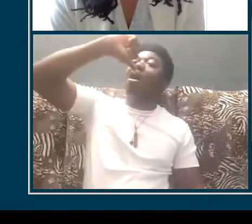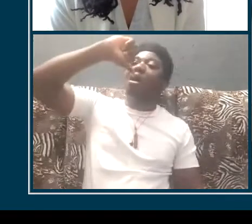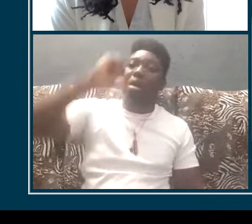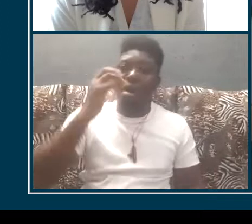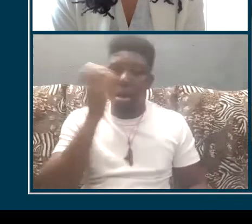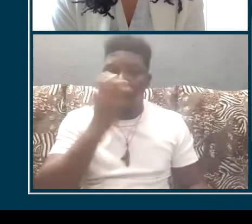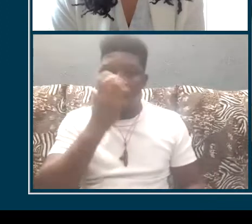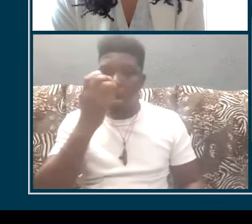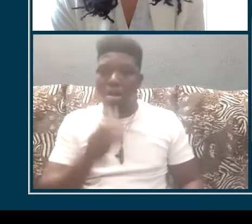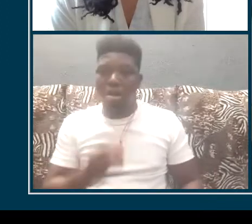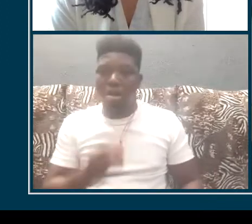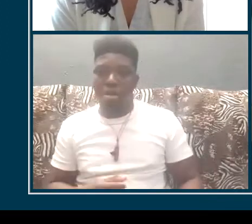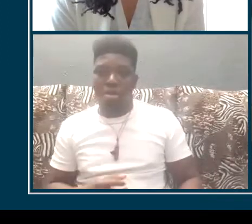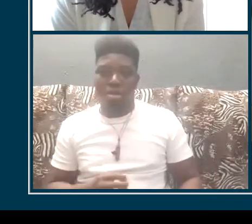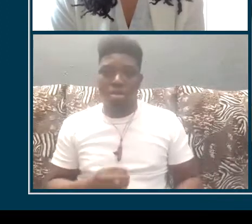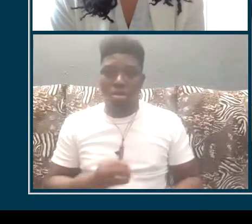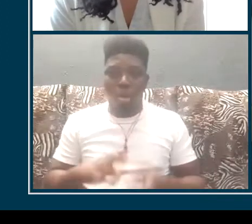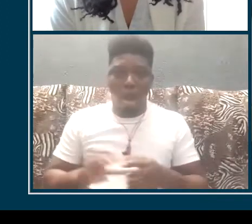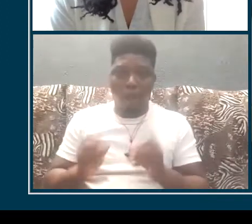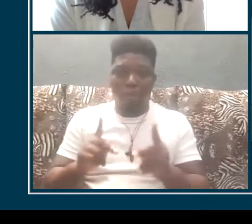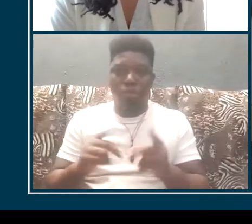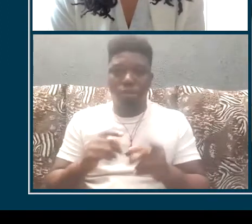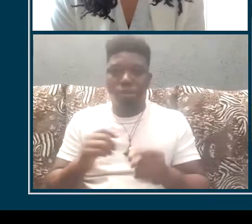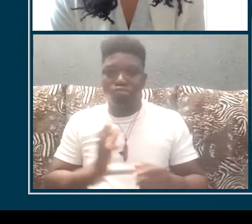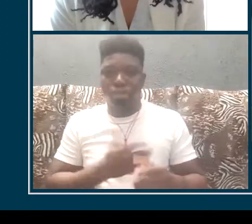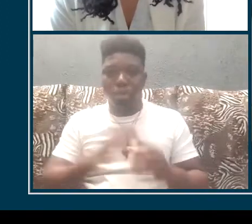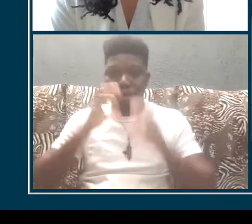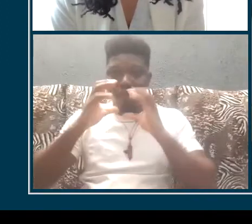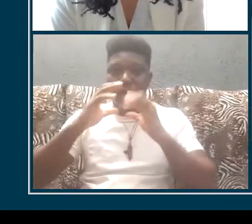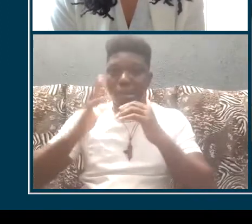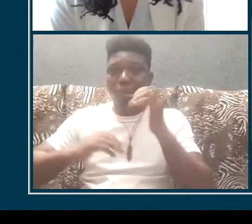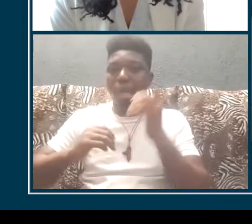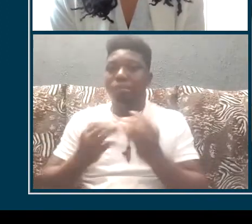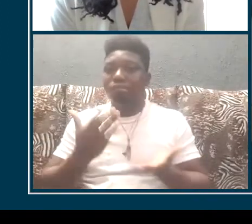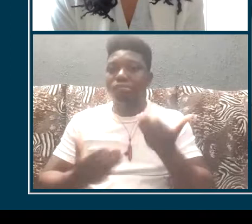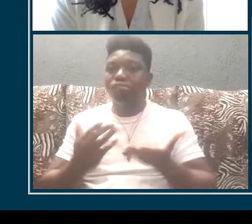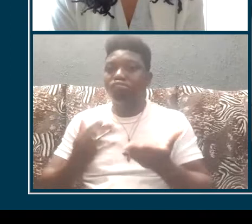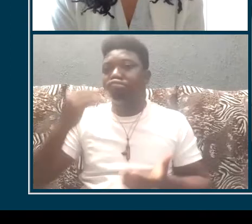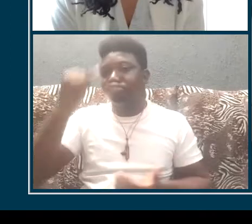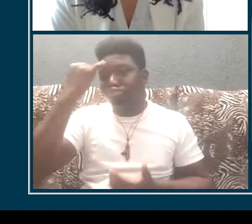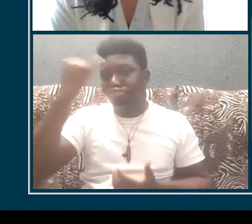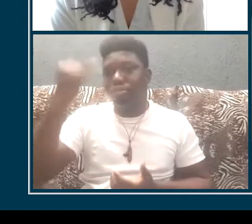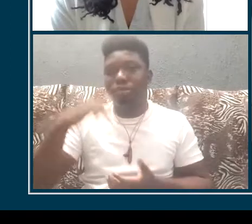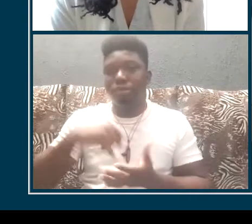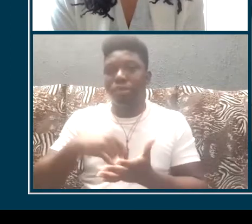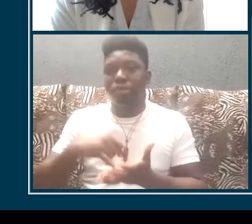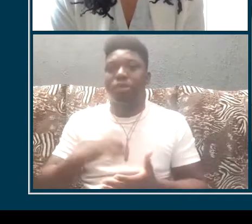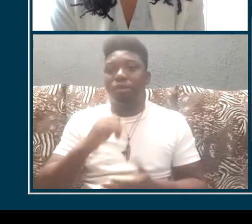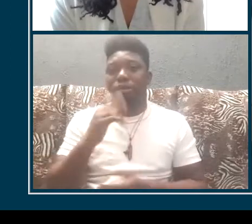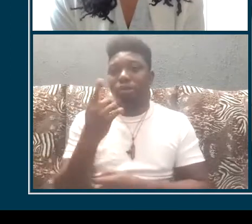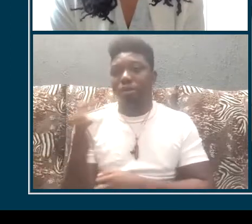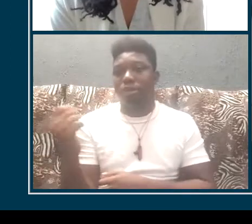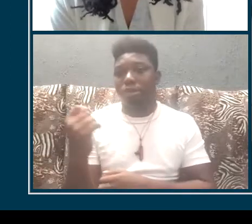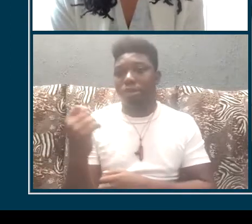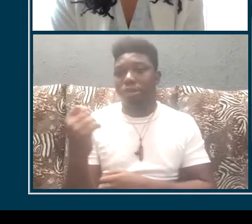have a conversation rather than them making assumptions. It's the visual cue is the Boy Scout who helps